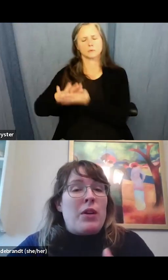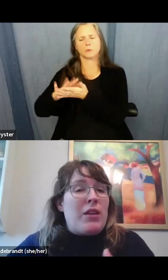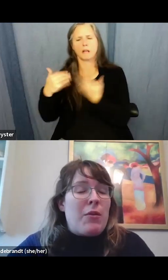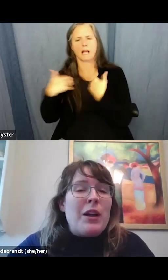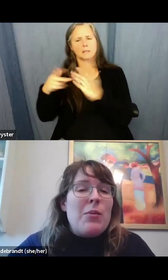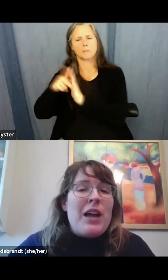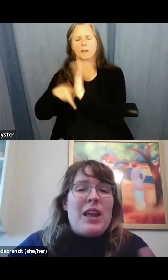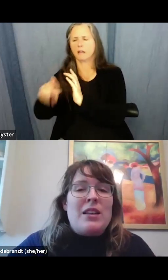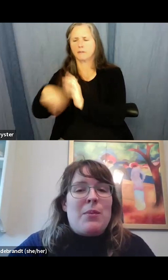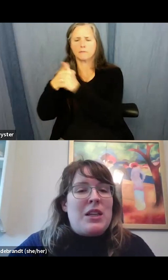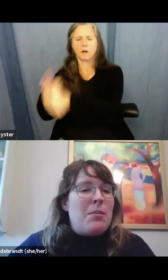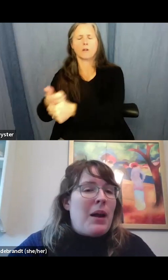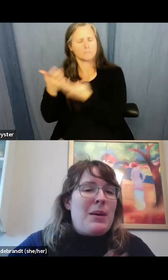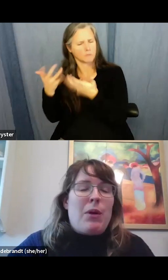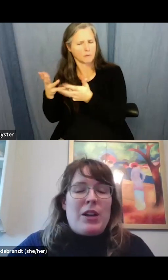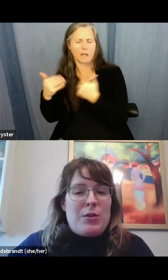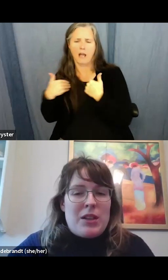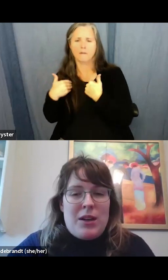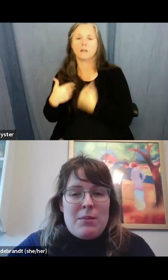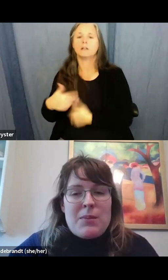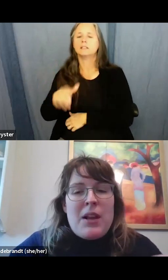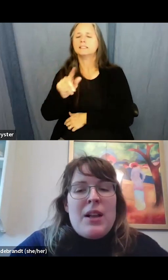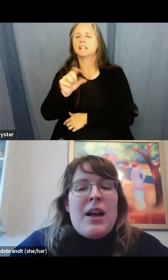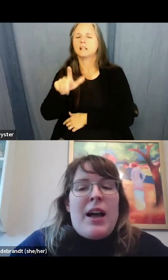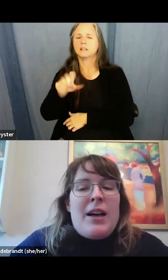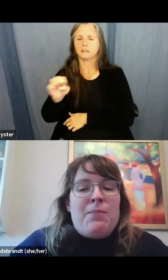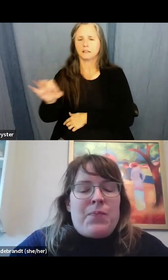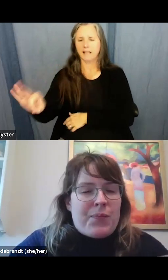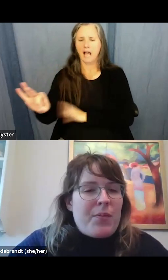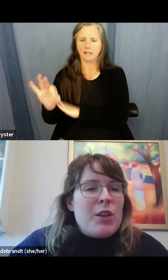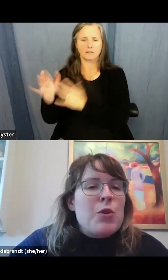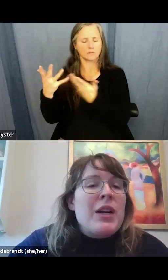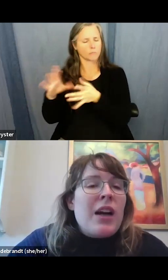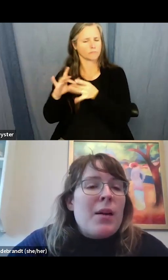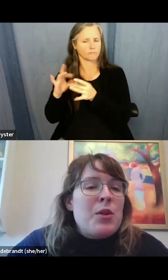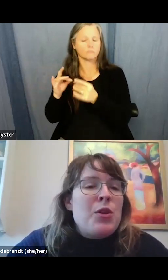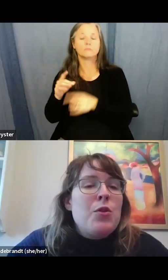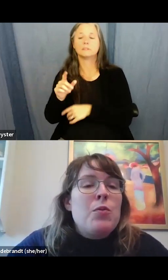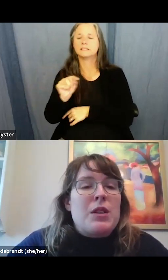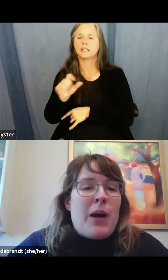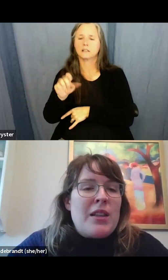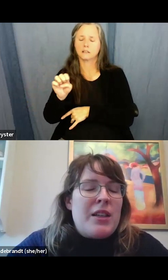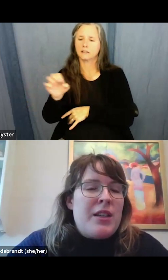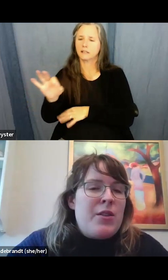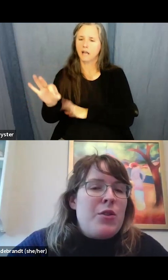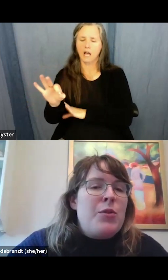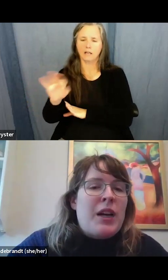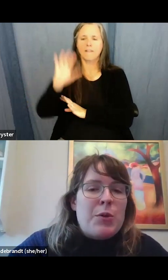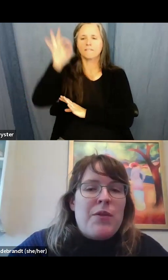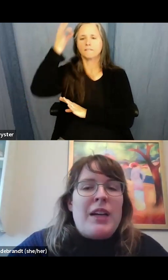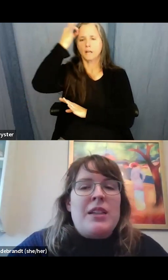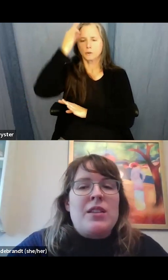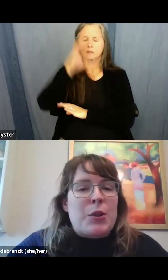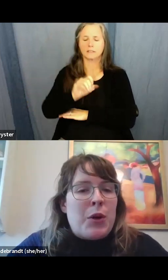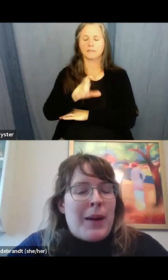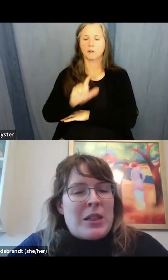you are really familiar with, and some of these might be brand new systems. So when it comes to responses to